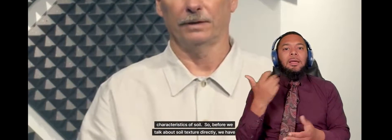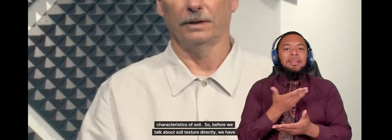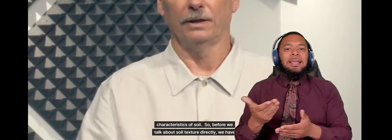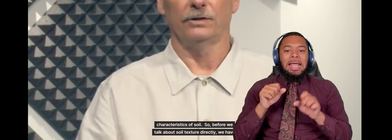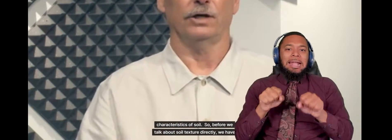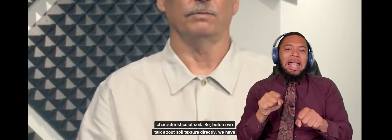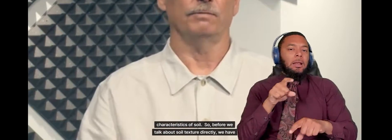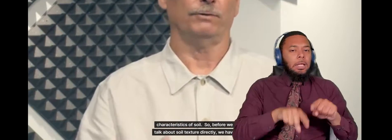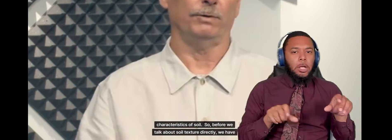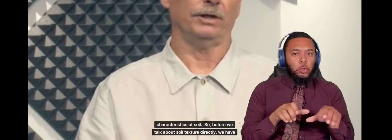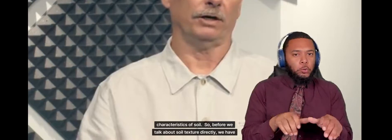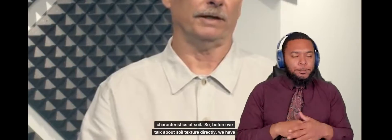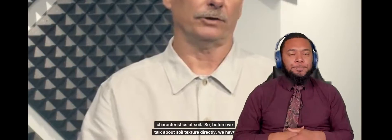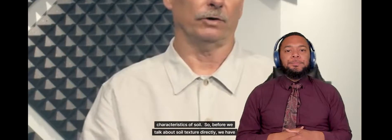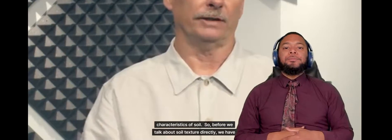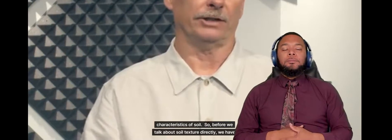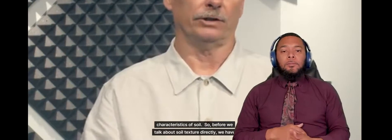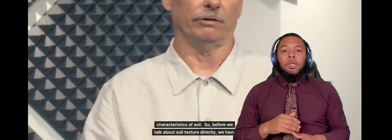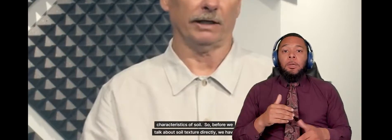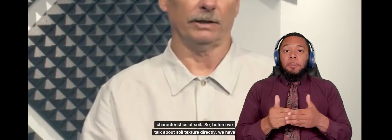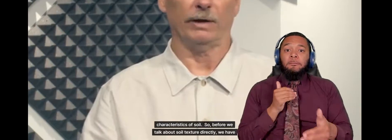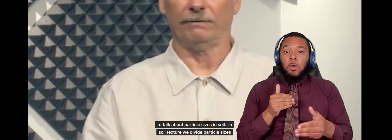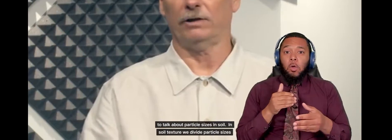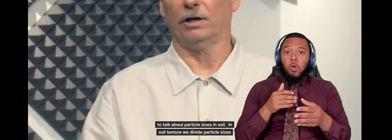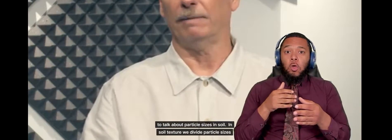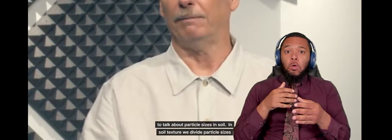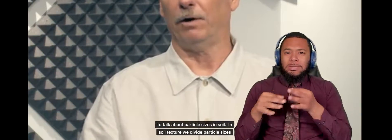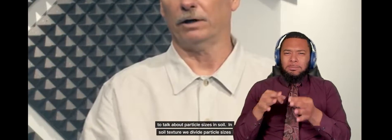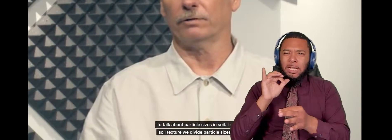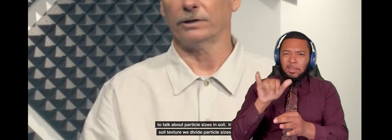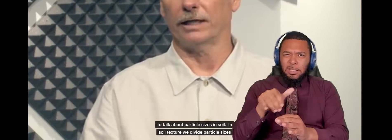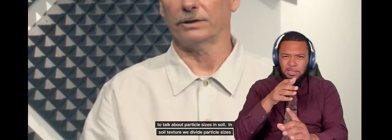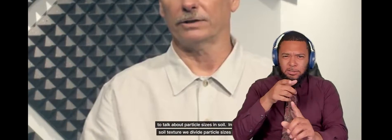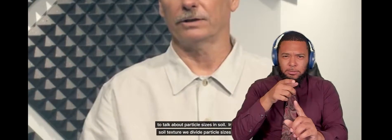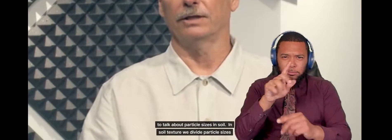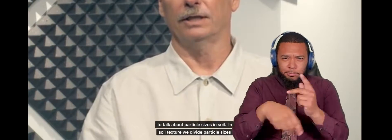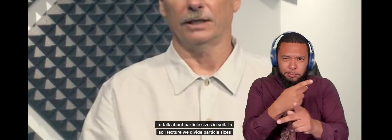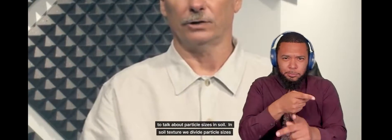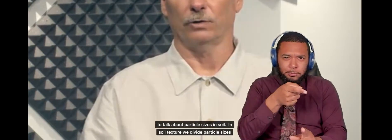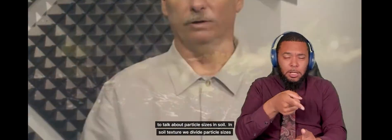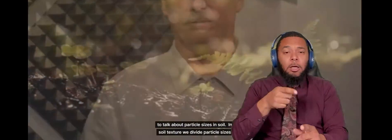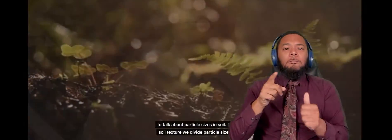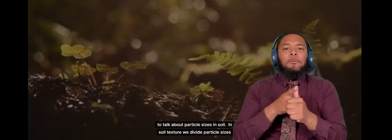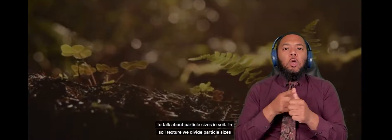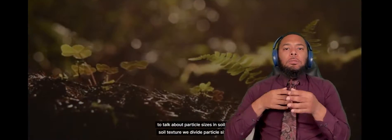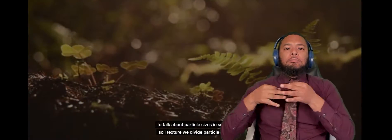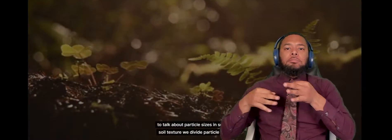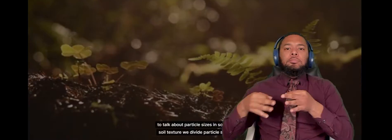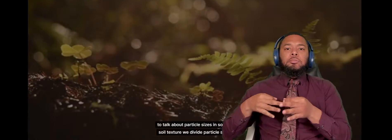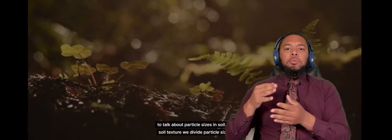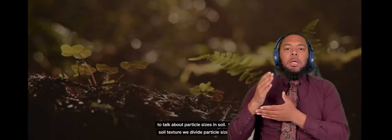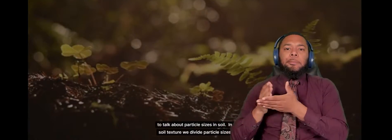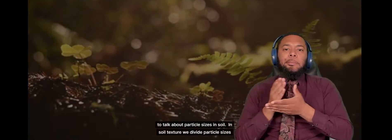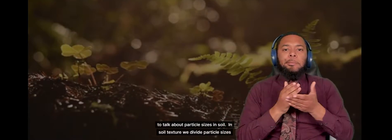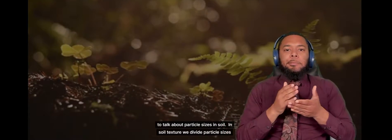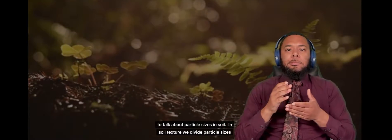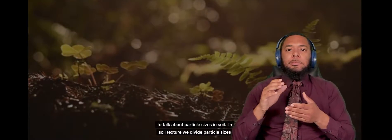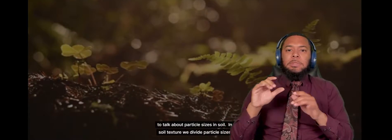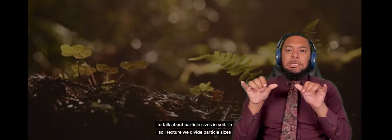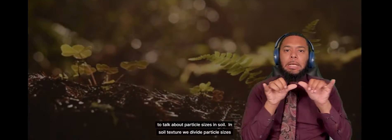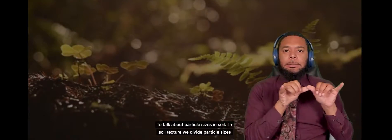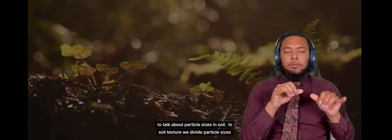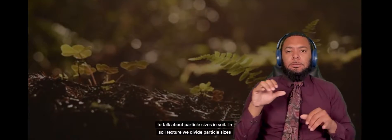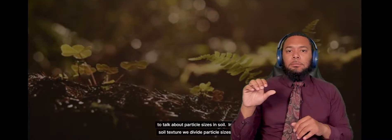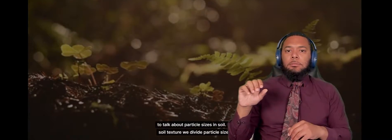soil. So before we talk about soil texture directly, we have to talk about particle sizes in soil. In soil texture,